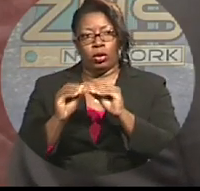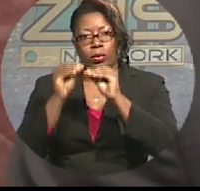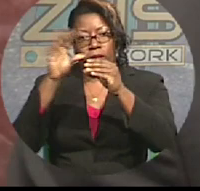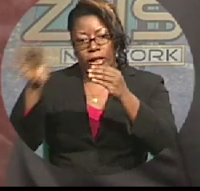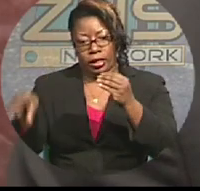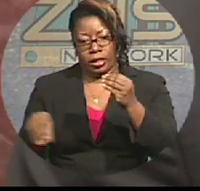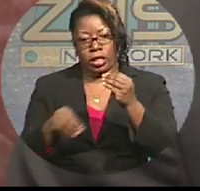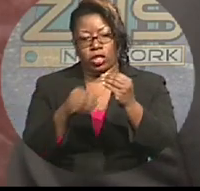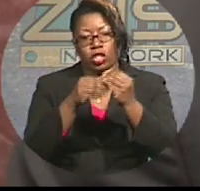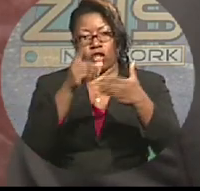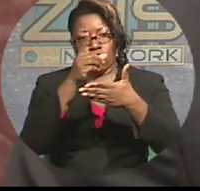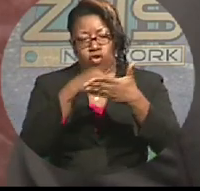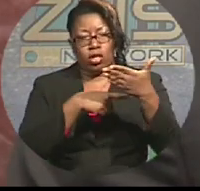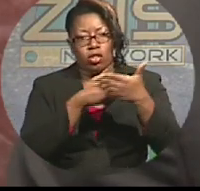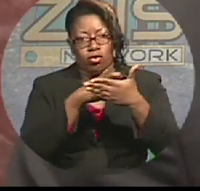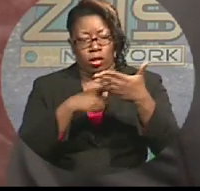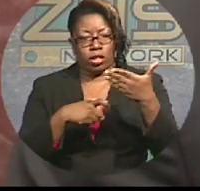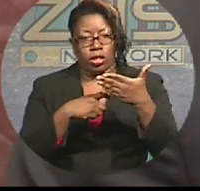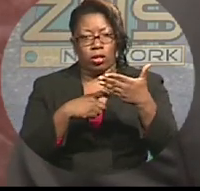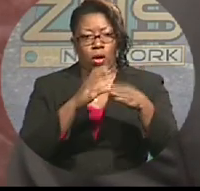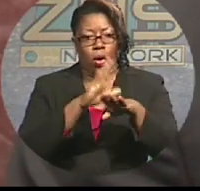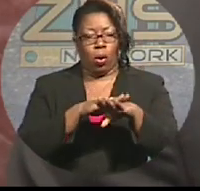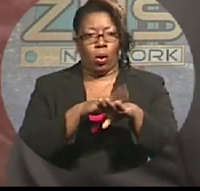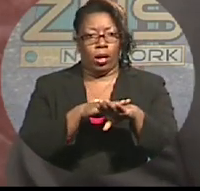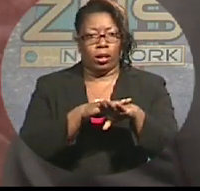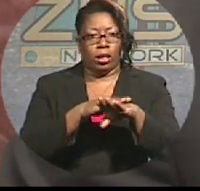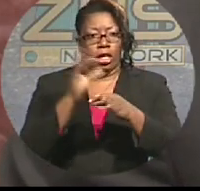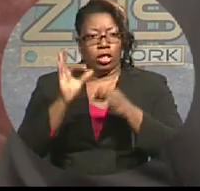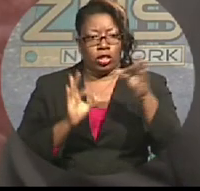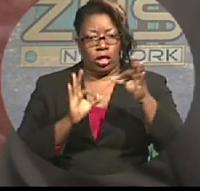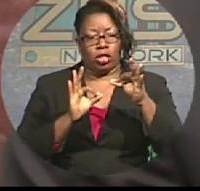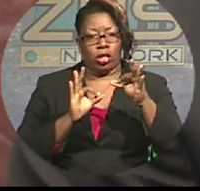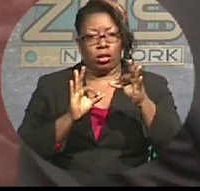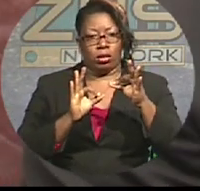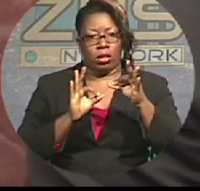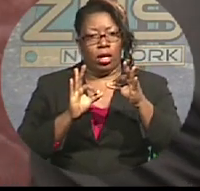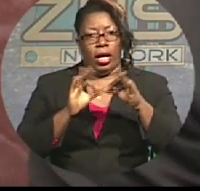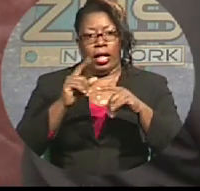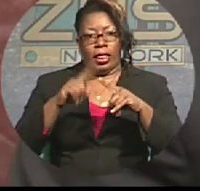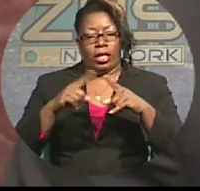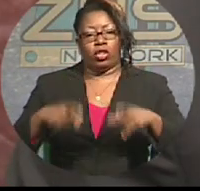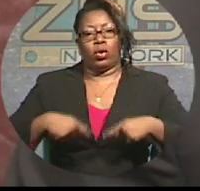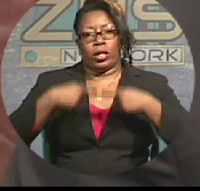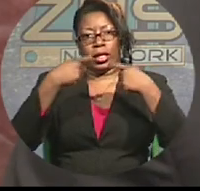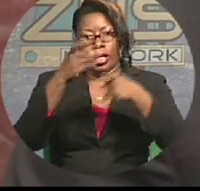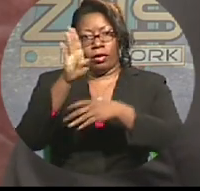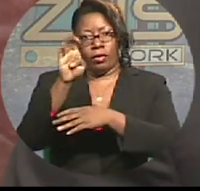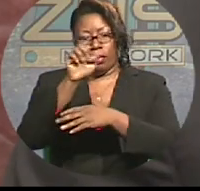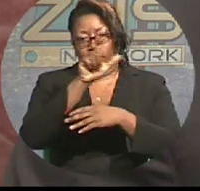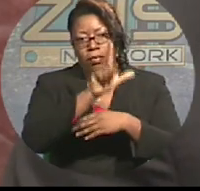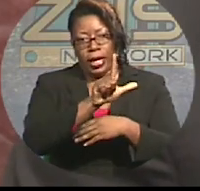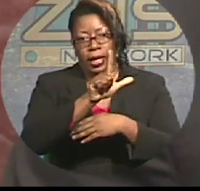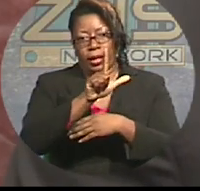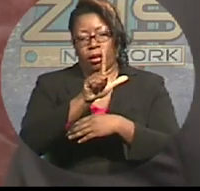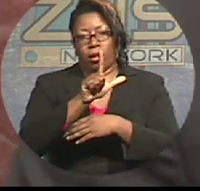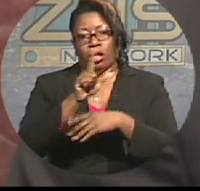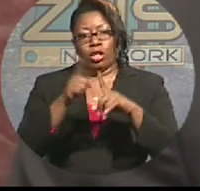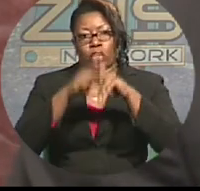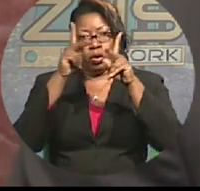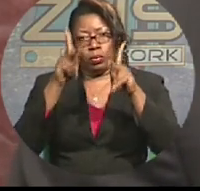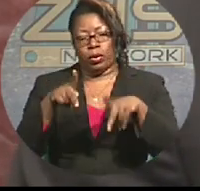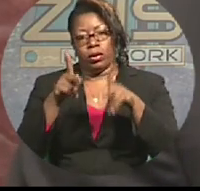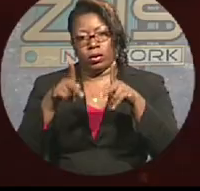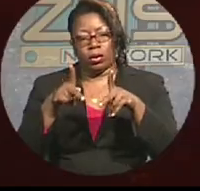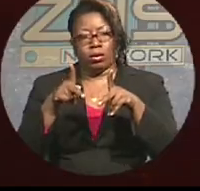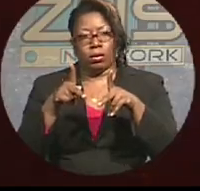additional restrictions on the ability of judges to grant bail in offenses involving crimes of violence and the use